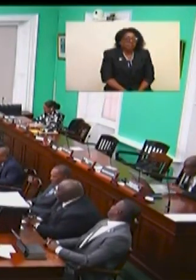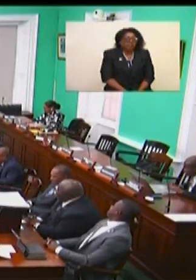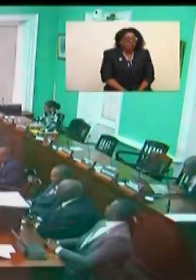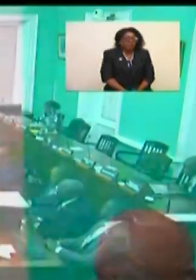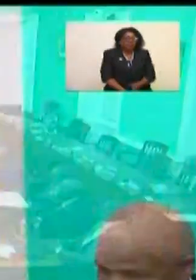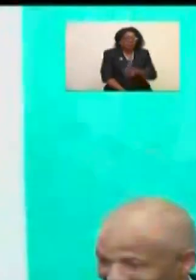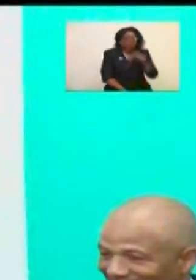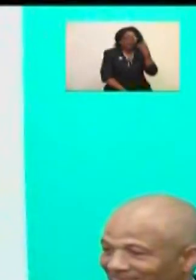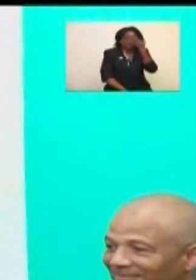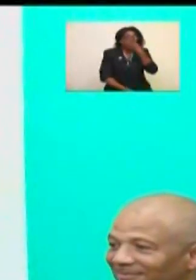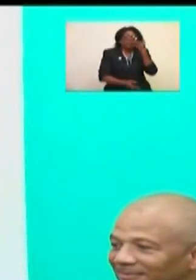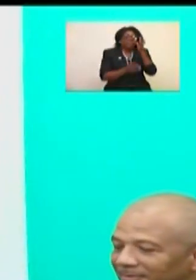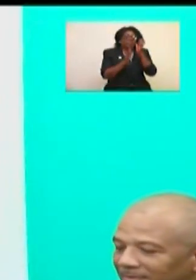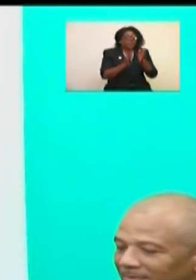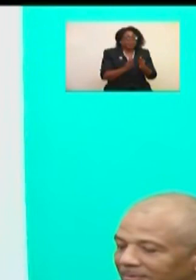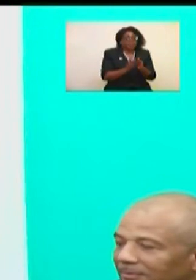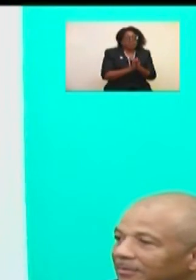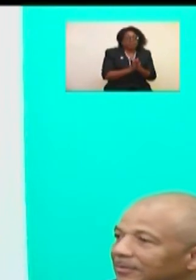Madam Speaker,